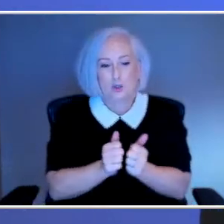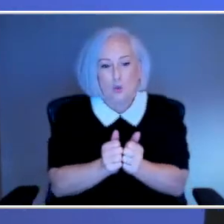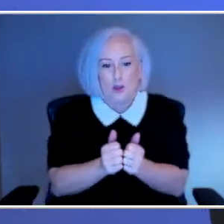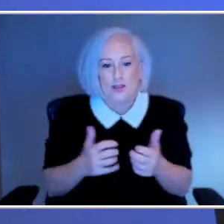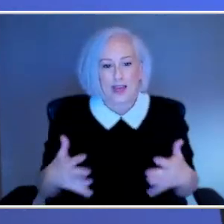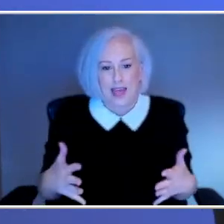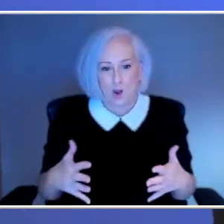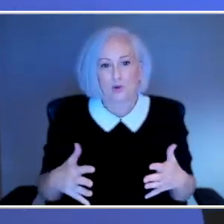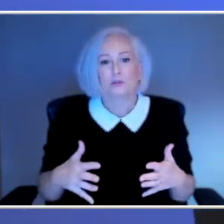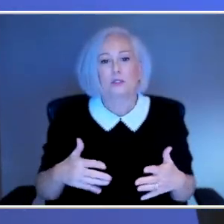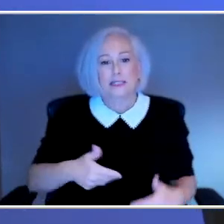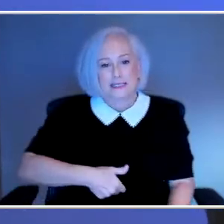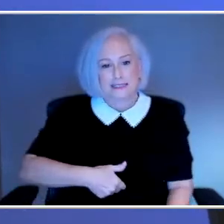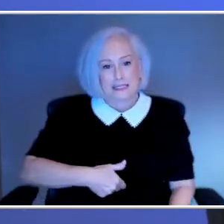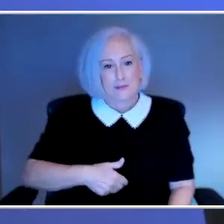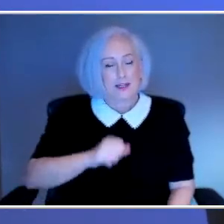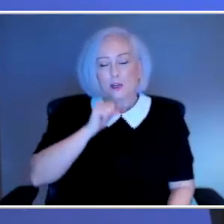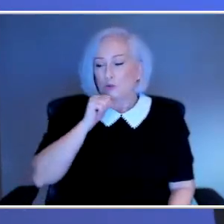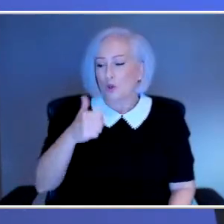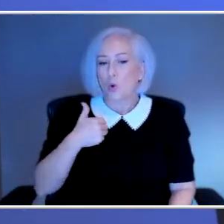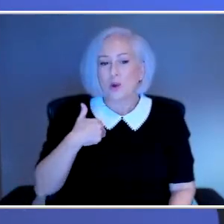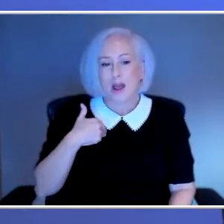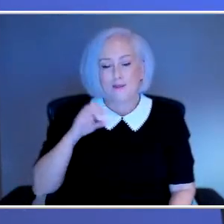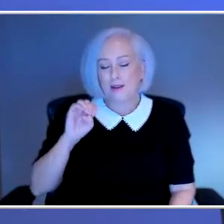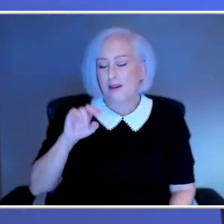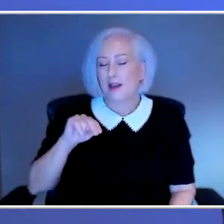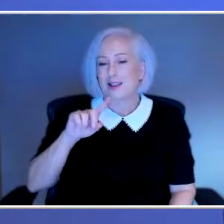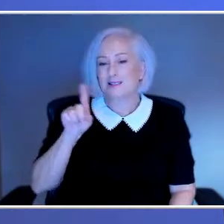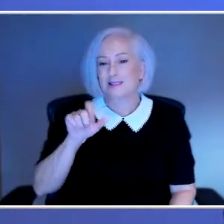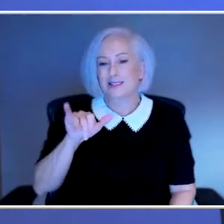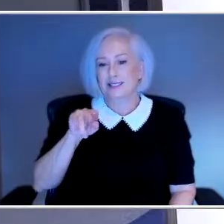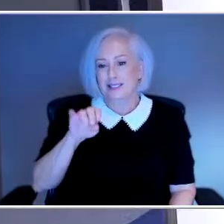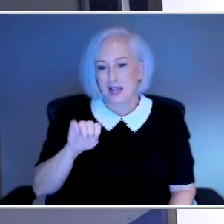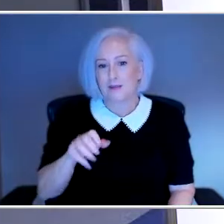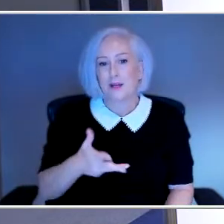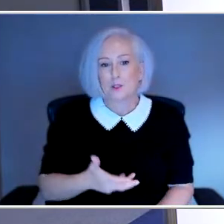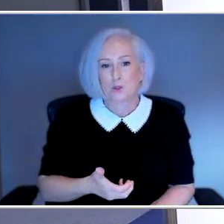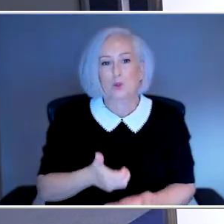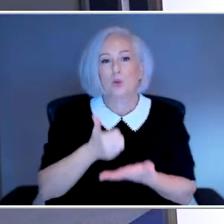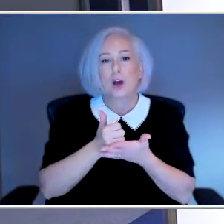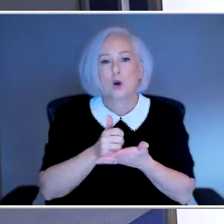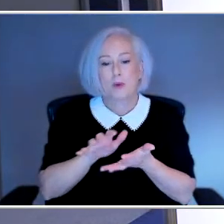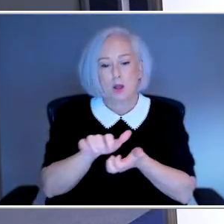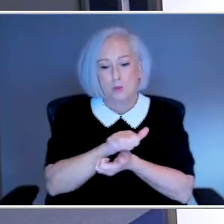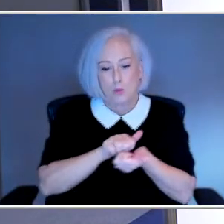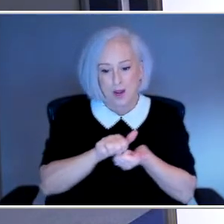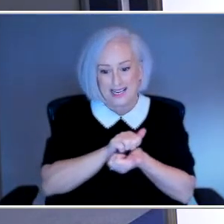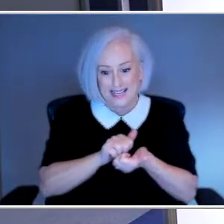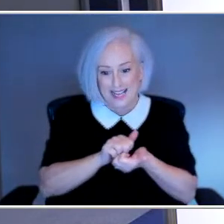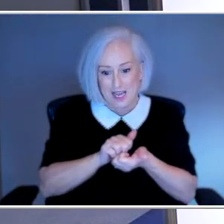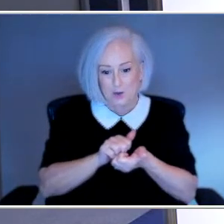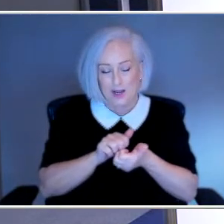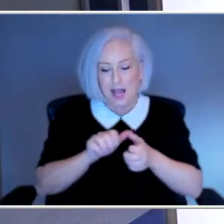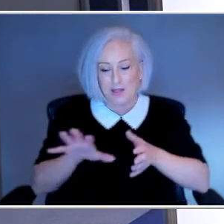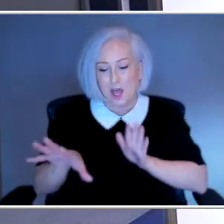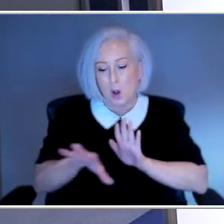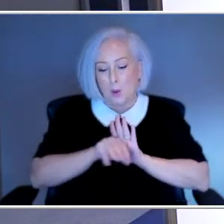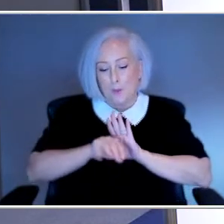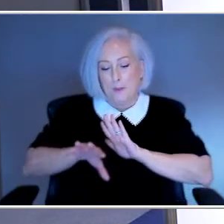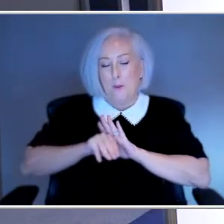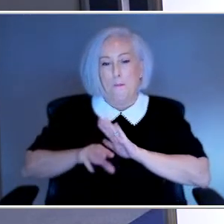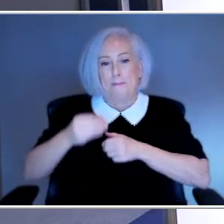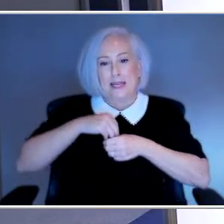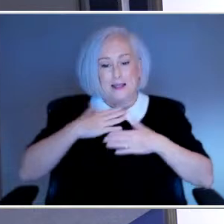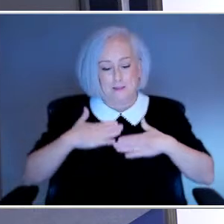enzymes to help absorb for the absorption part. So Jean wants to know, you mentioned that you eat every 2 hours. He's asking,